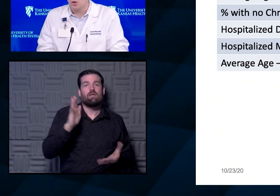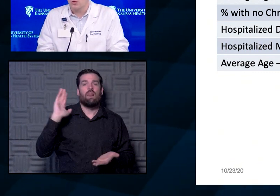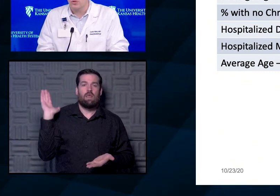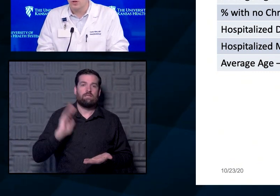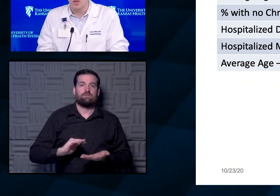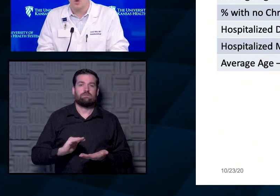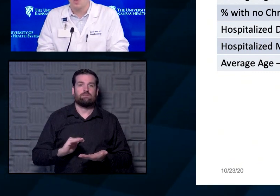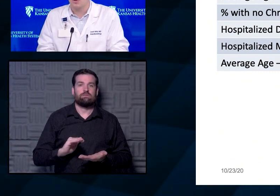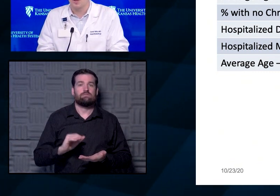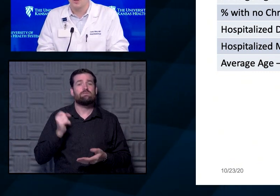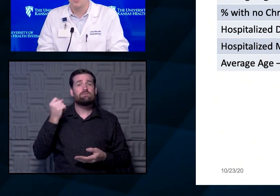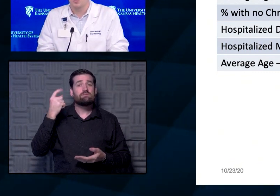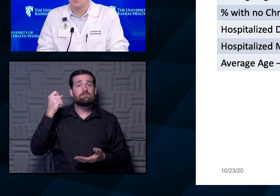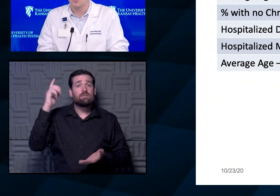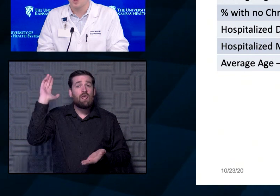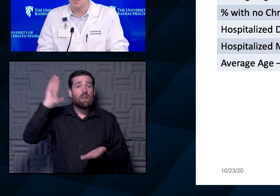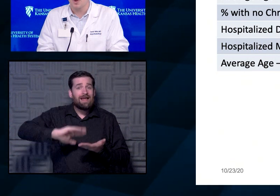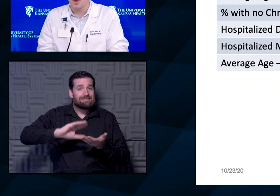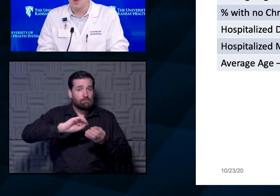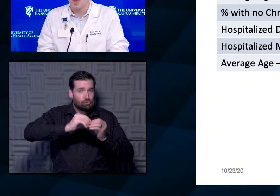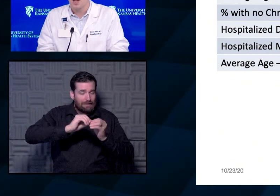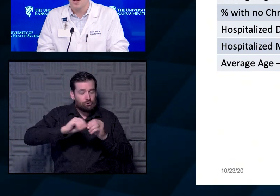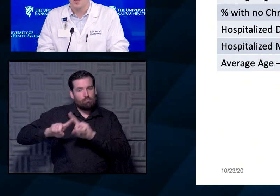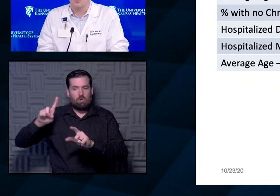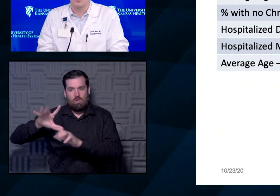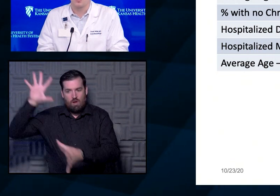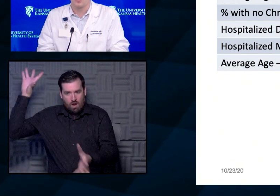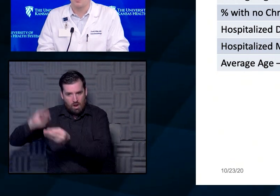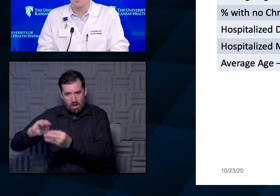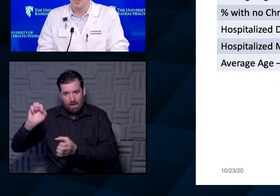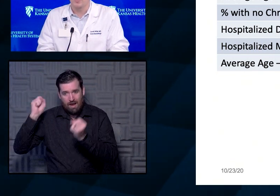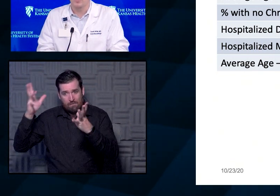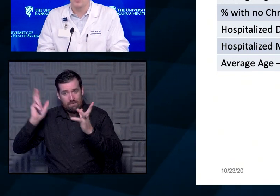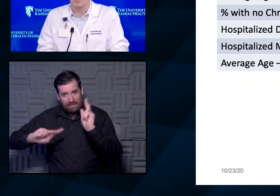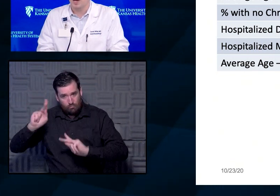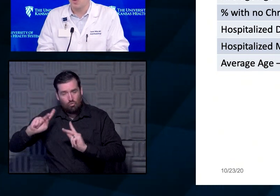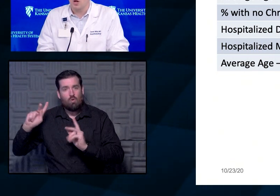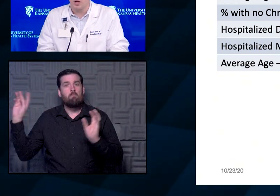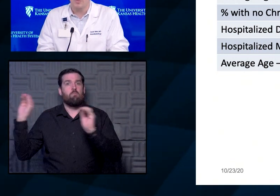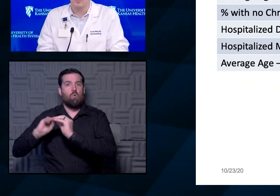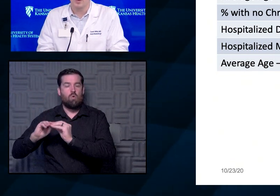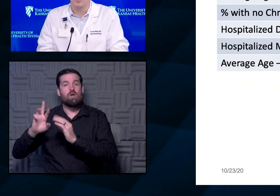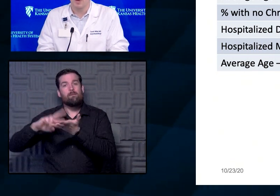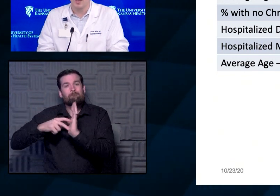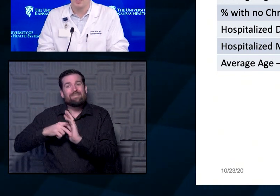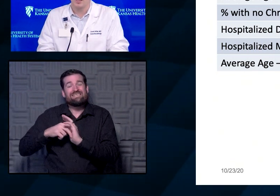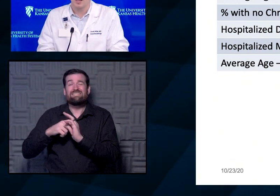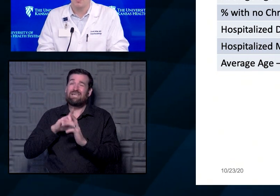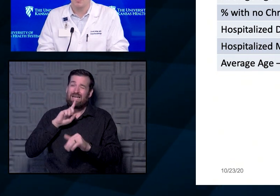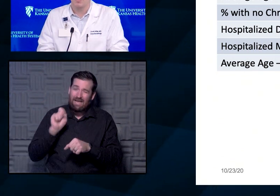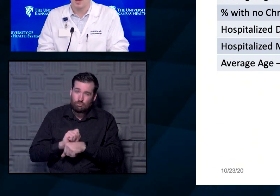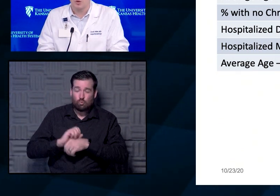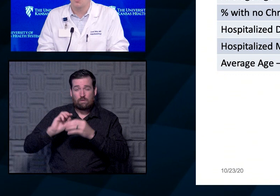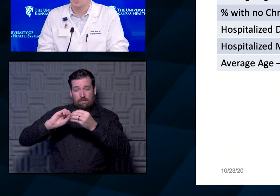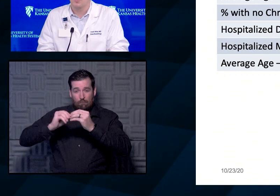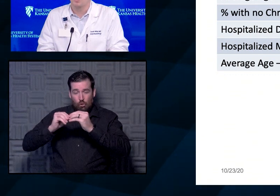Of course, a lower percentage of a larger number, though. A larger gross number means, by raw numbers, it has been, October has been